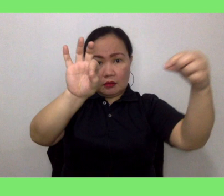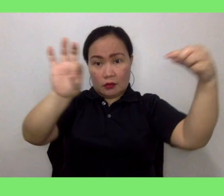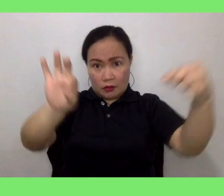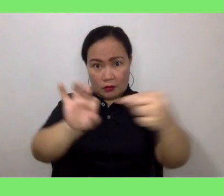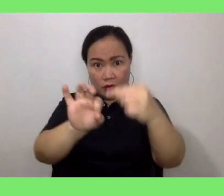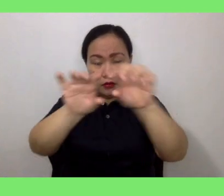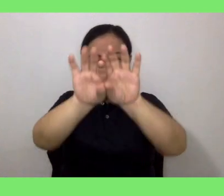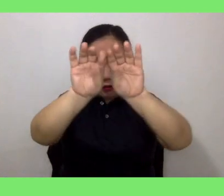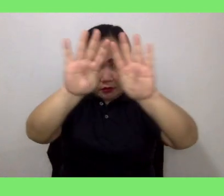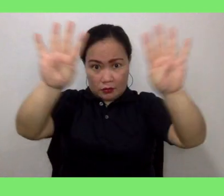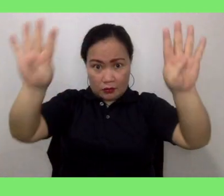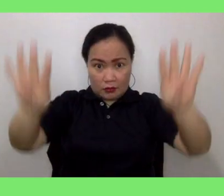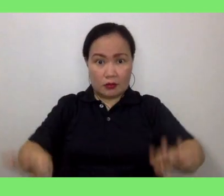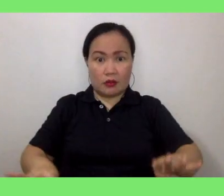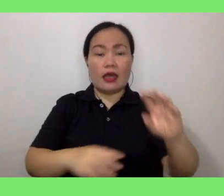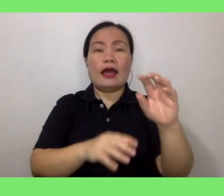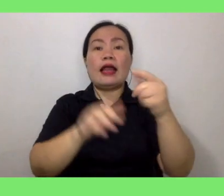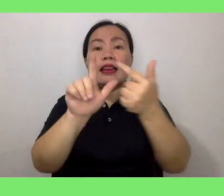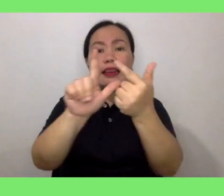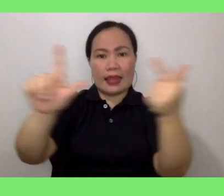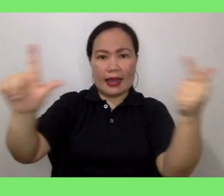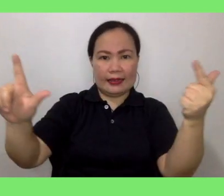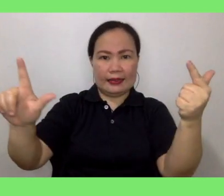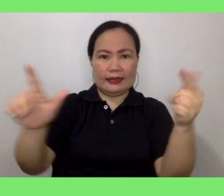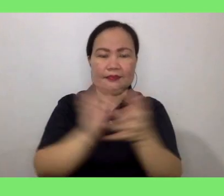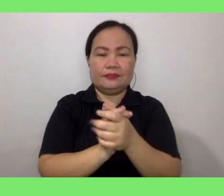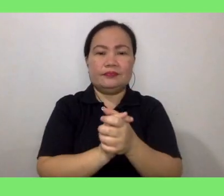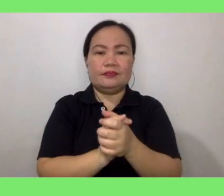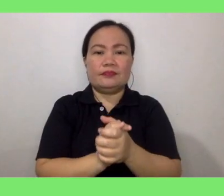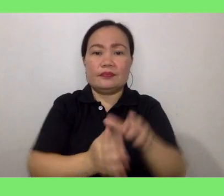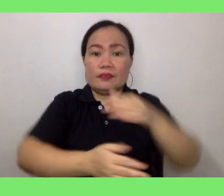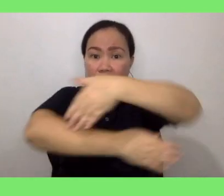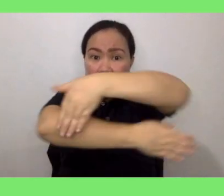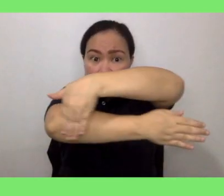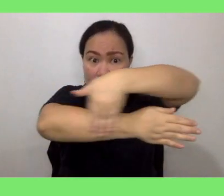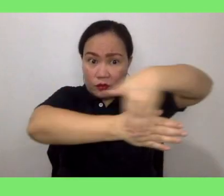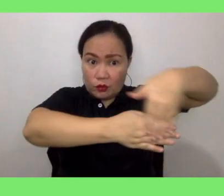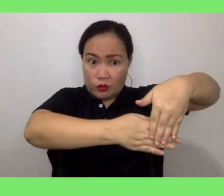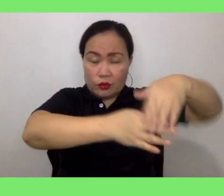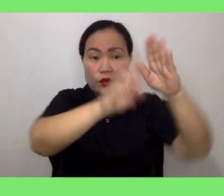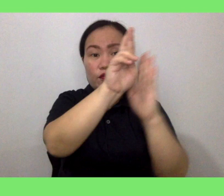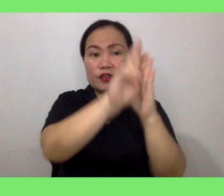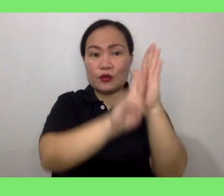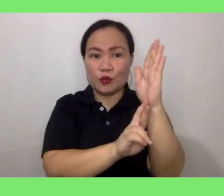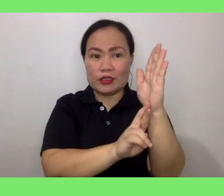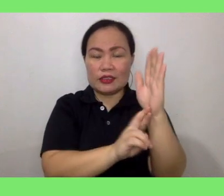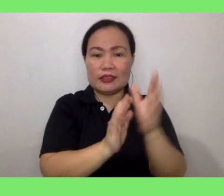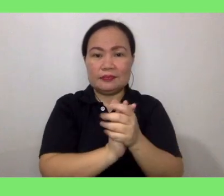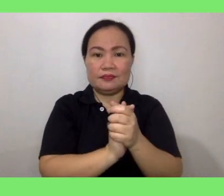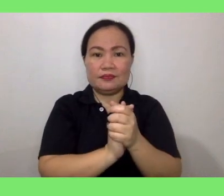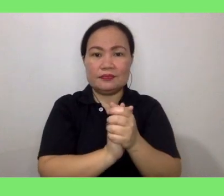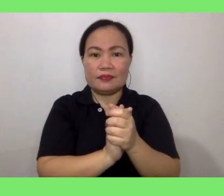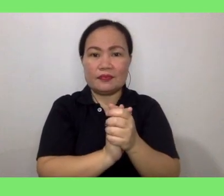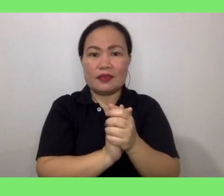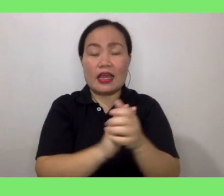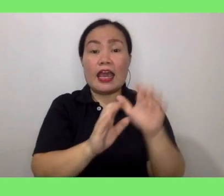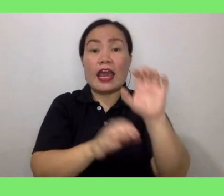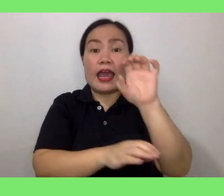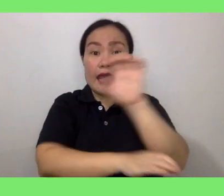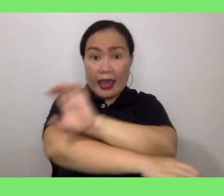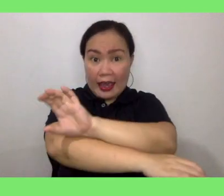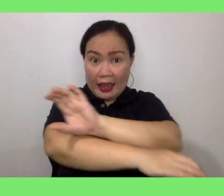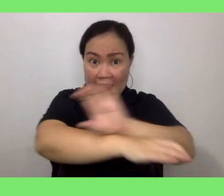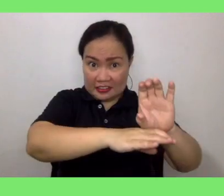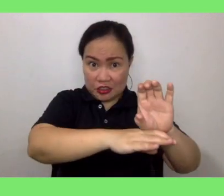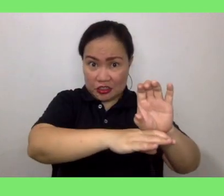So, that is a representation of a line. Okay. Edge of a ruler. So, we have here the word